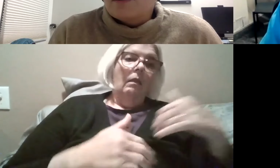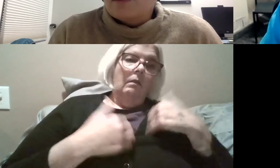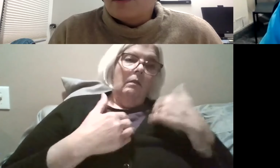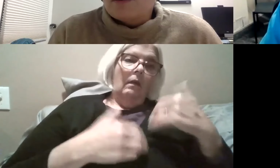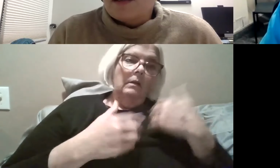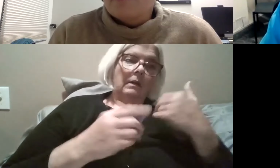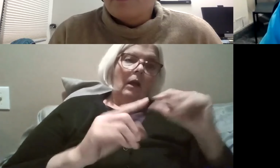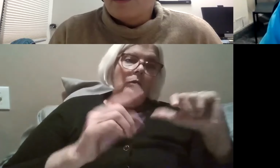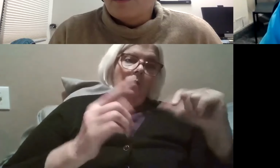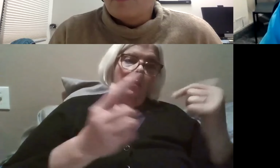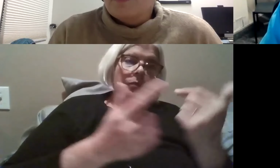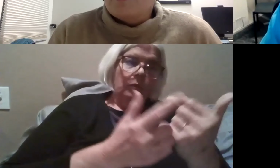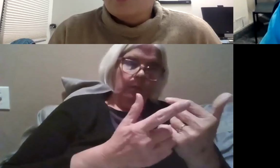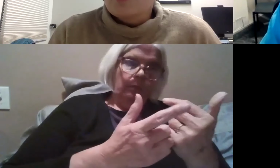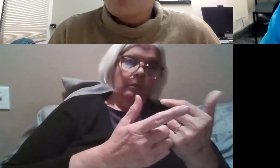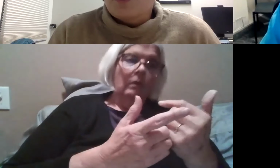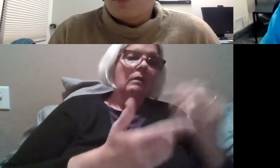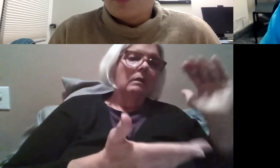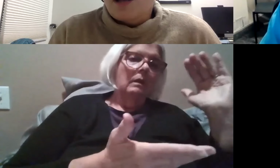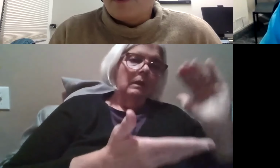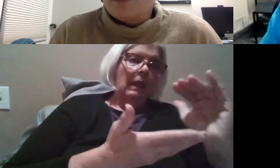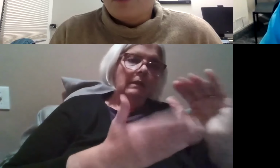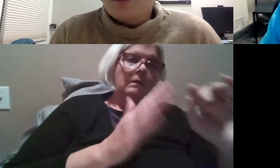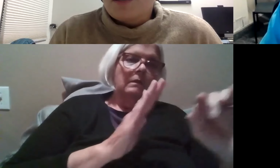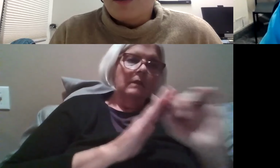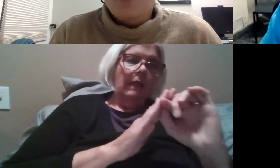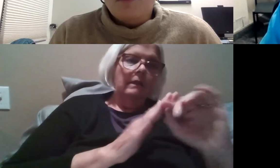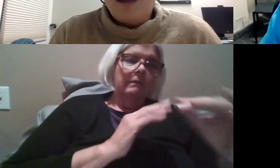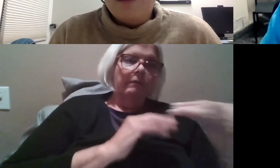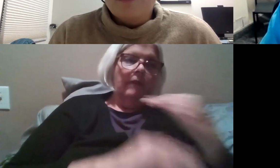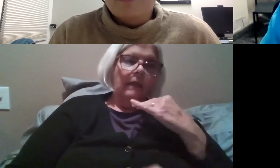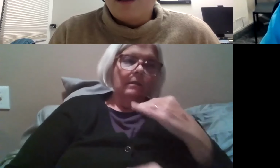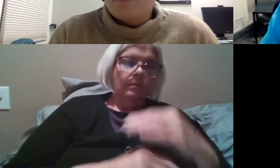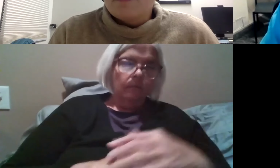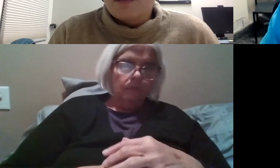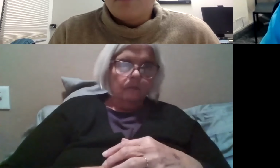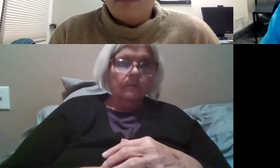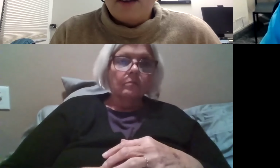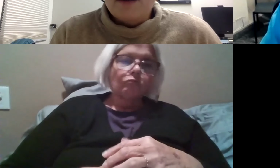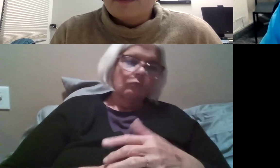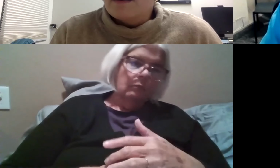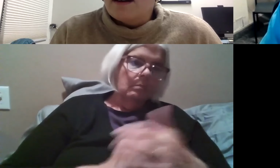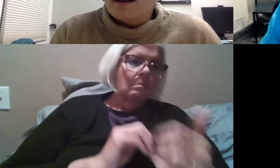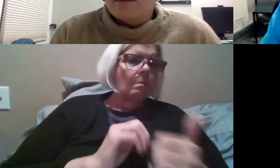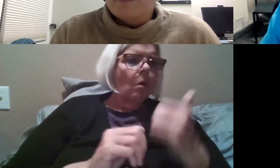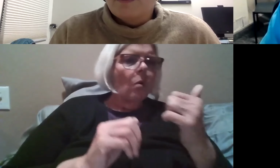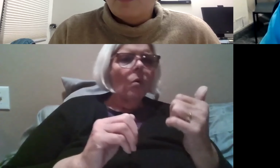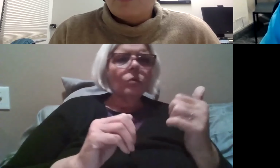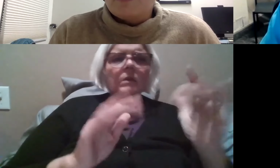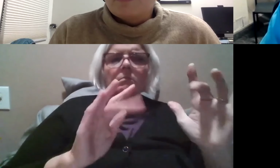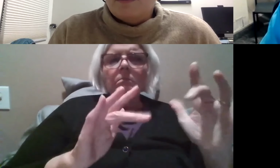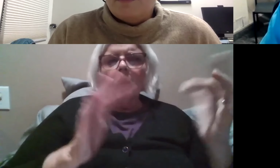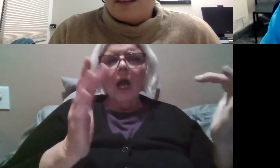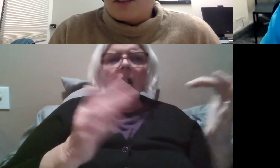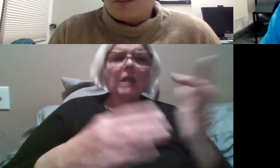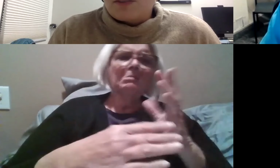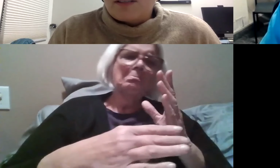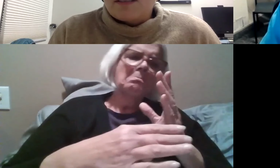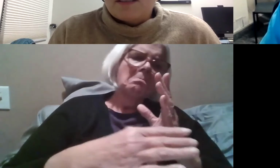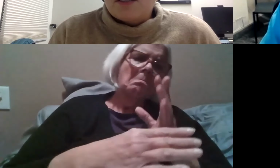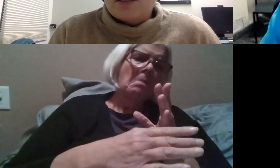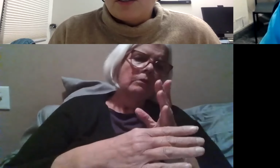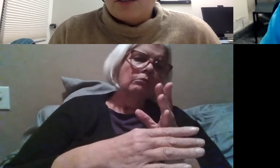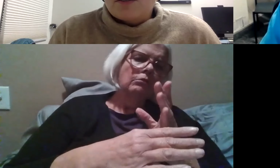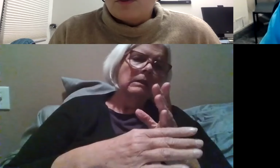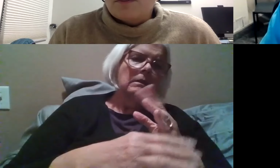pediatric dosing. But so those were the most common, and most of them were mild, some moderate, but I think actually most